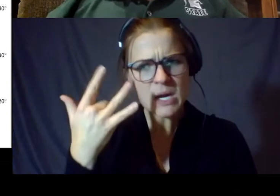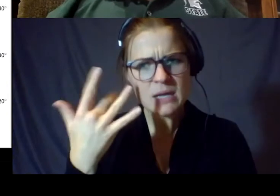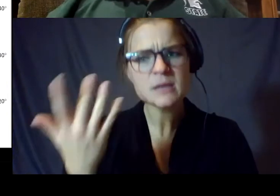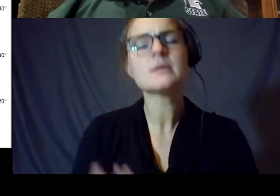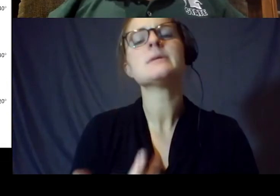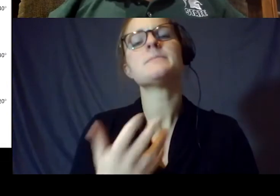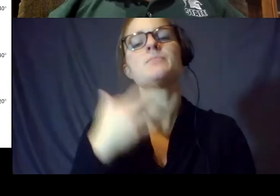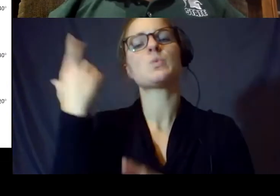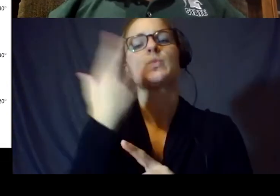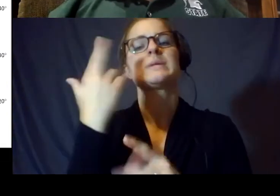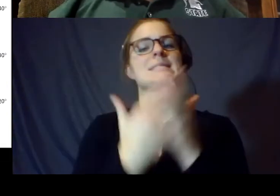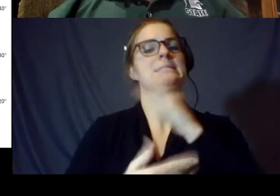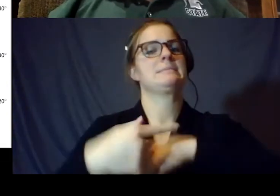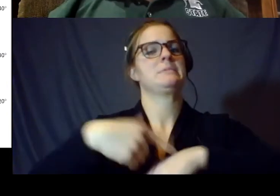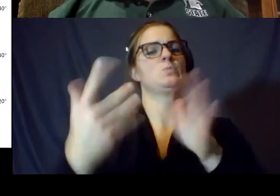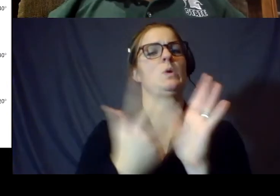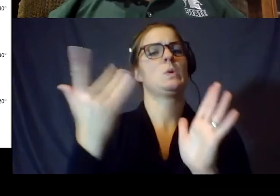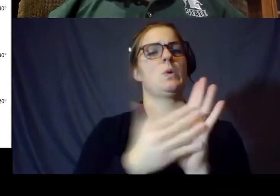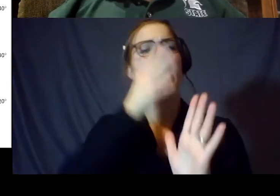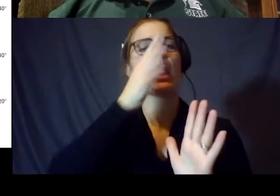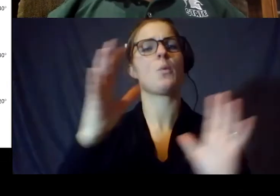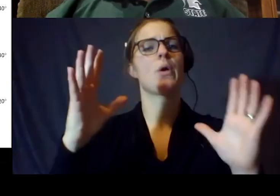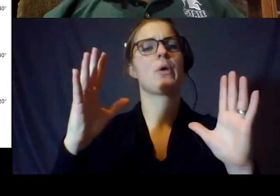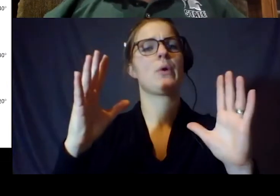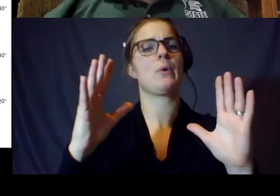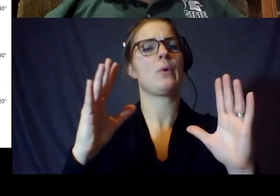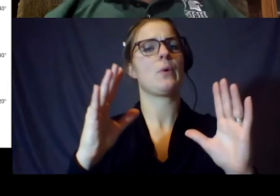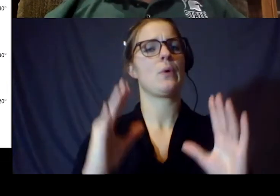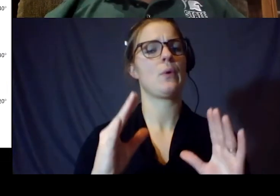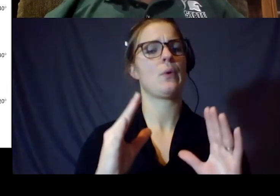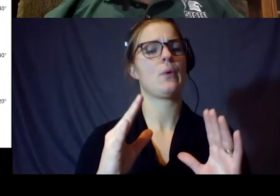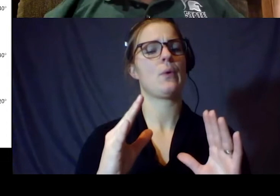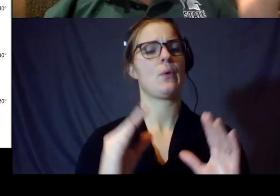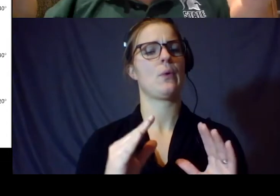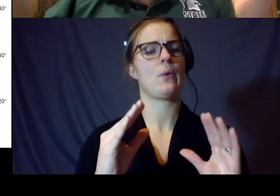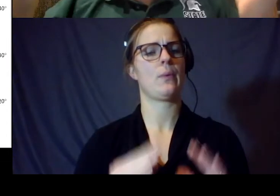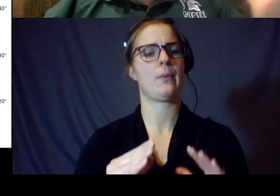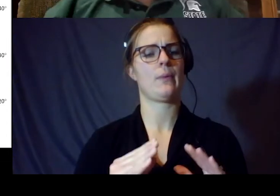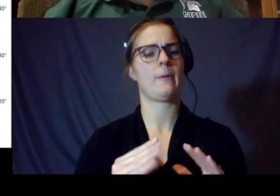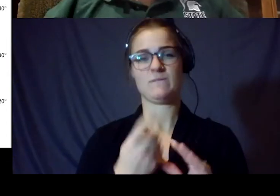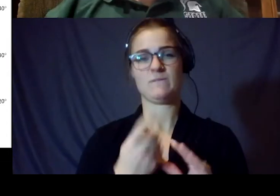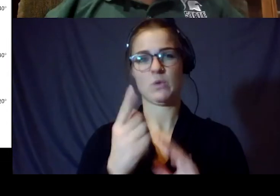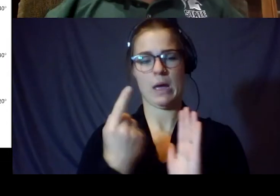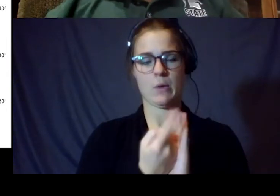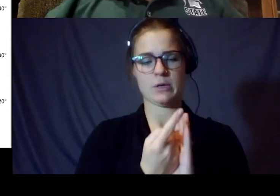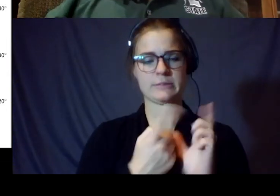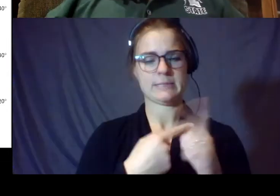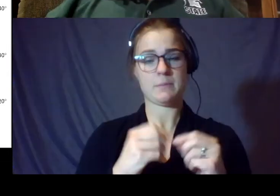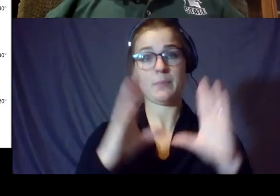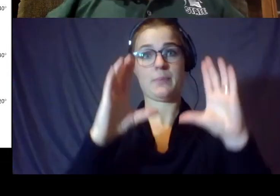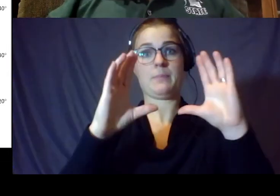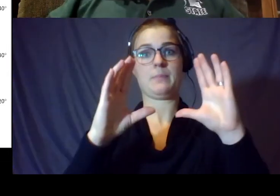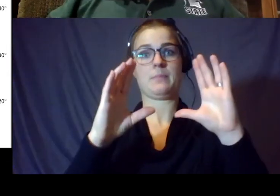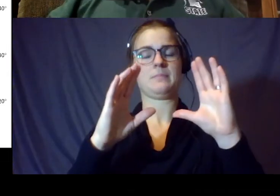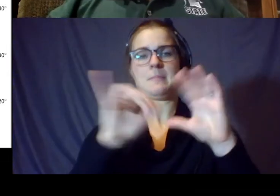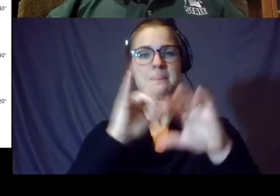it dims by a factor of 3 for a few hours and then comes back up and acts as if nothing happened.